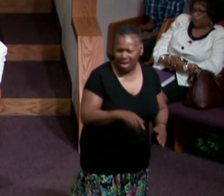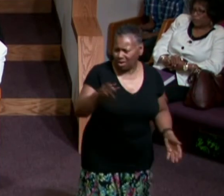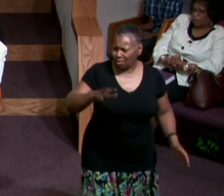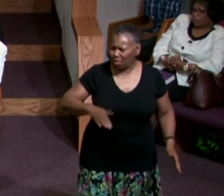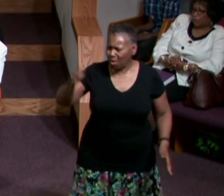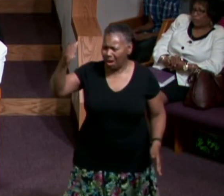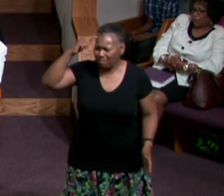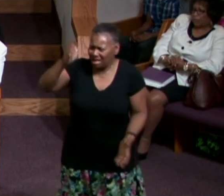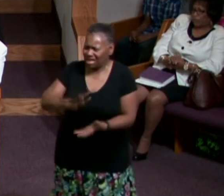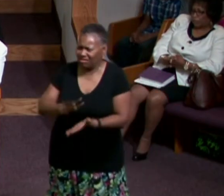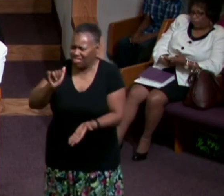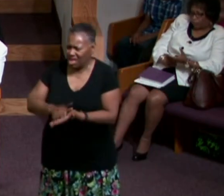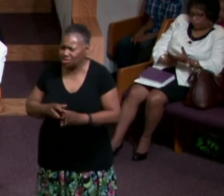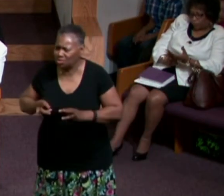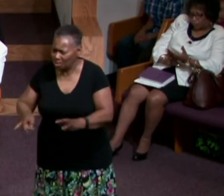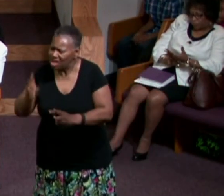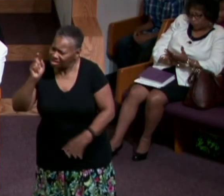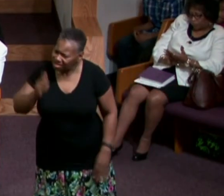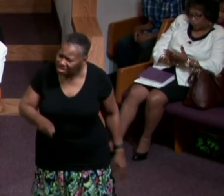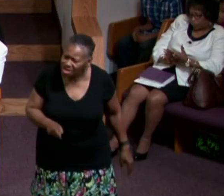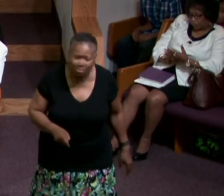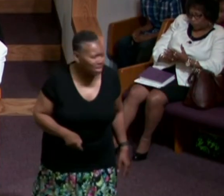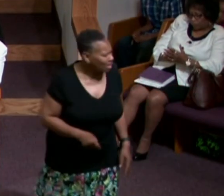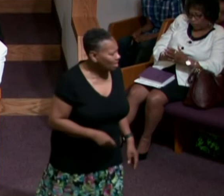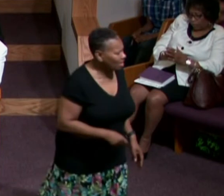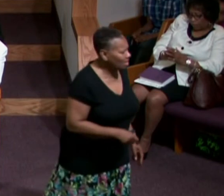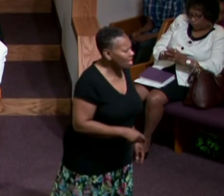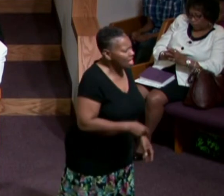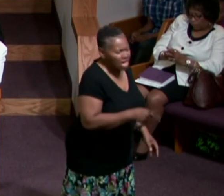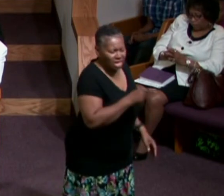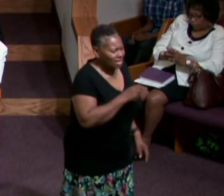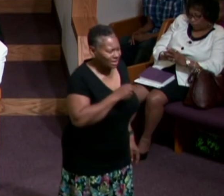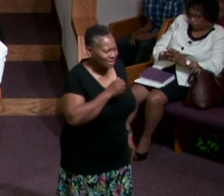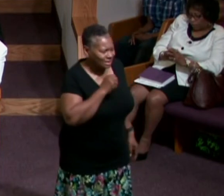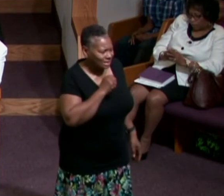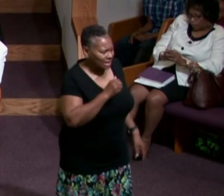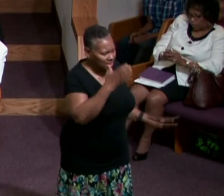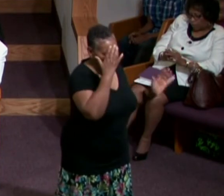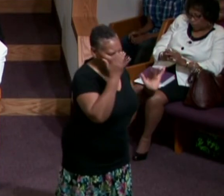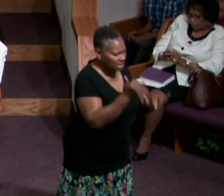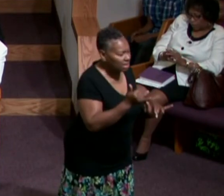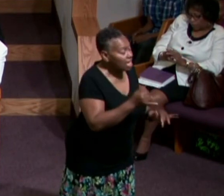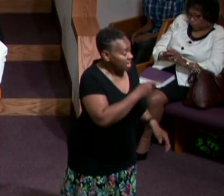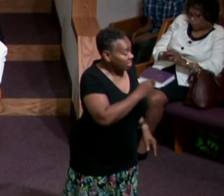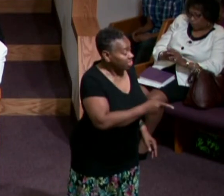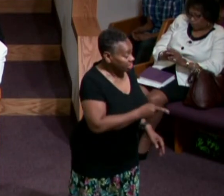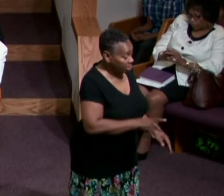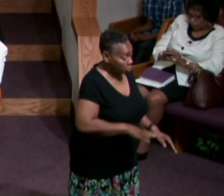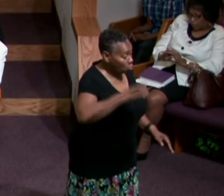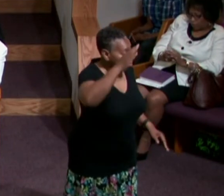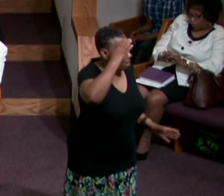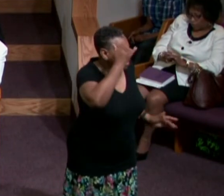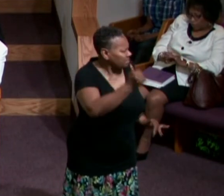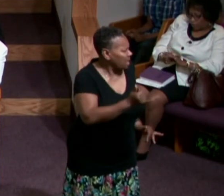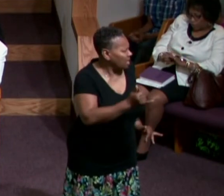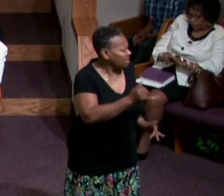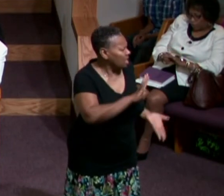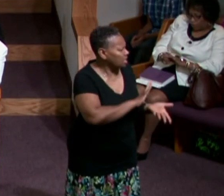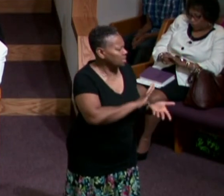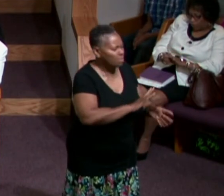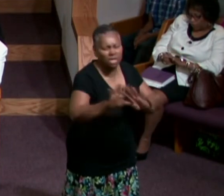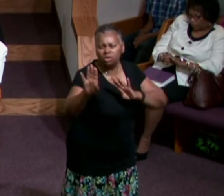that's the way it should be. Nor should she be accepting that she ought to be considered a queen. And she deserves the